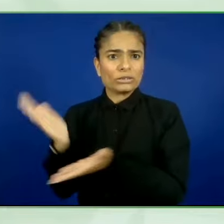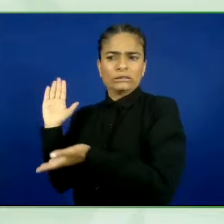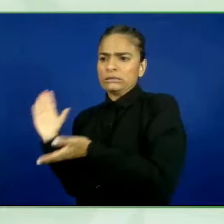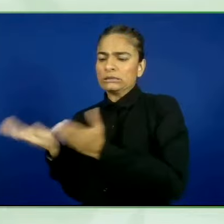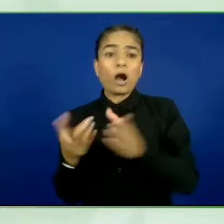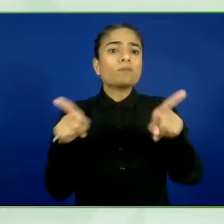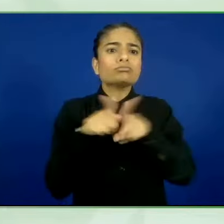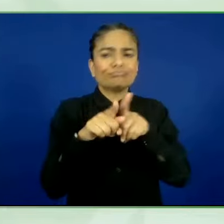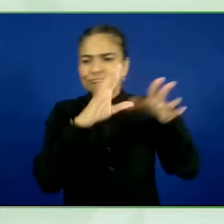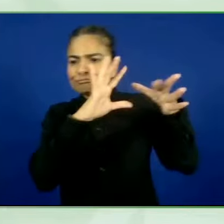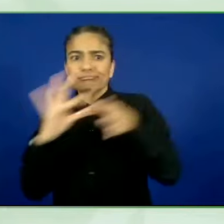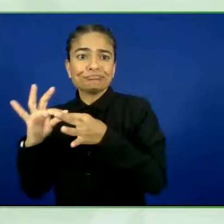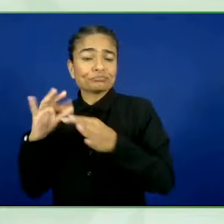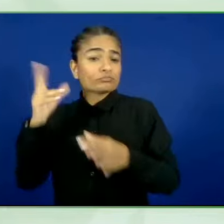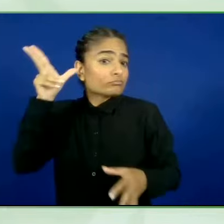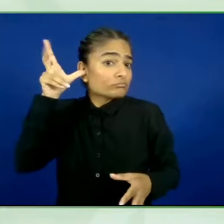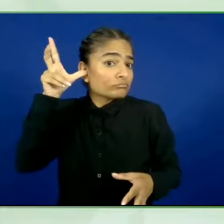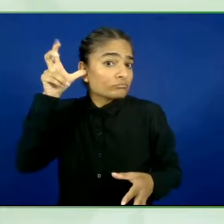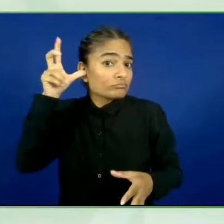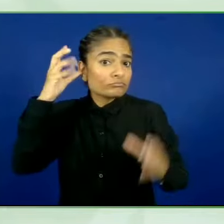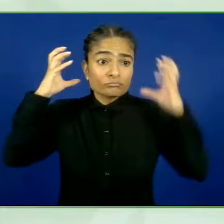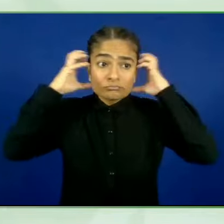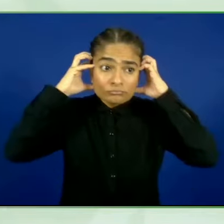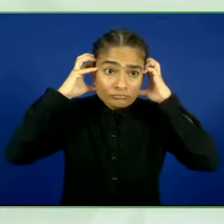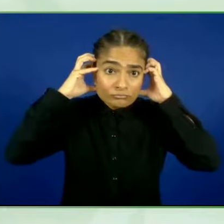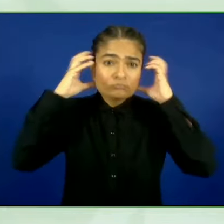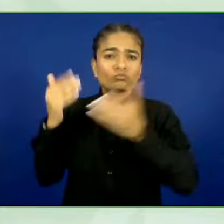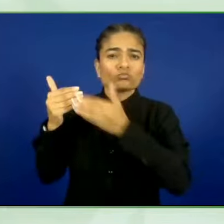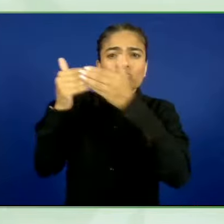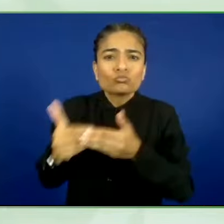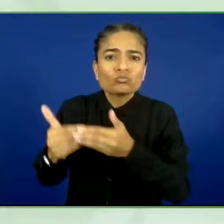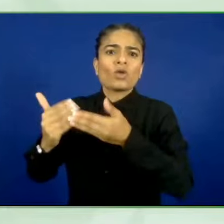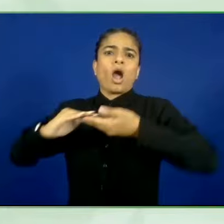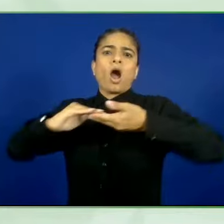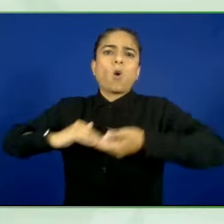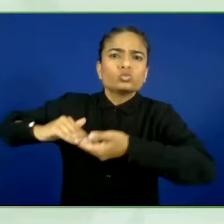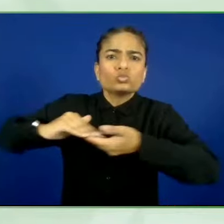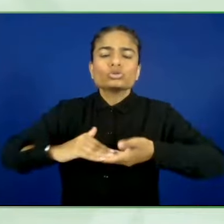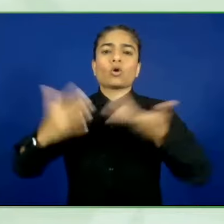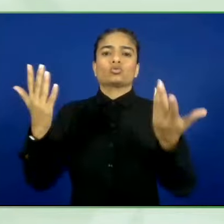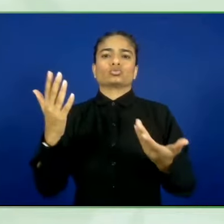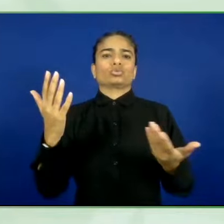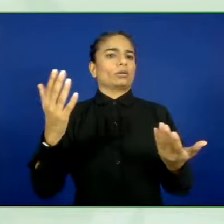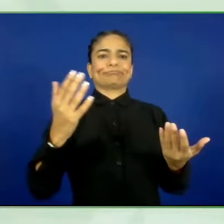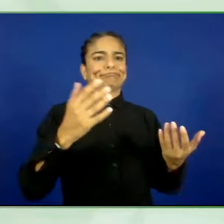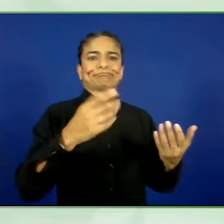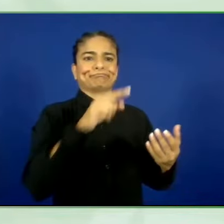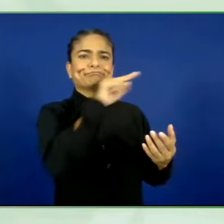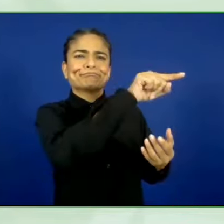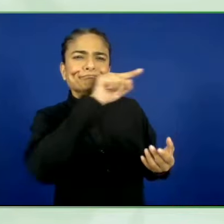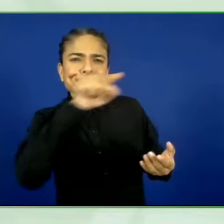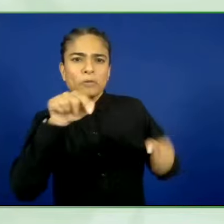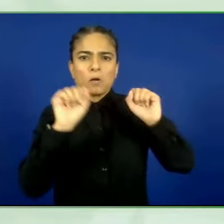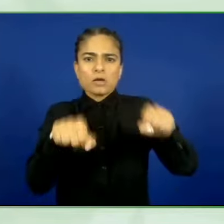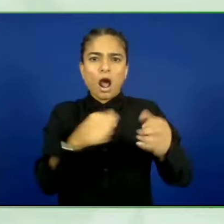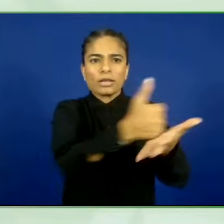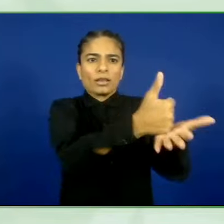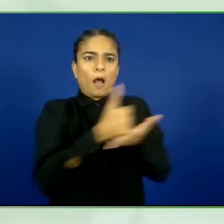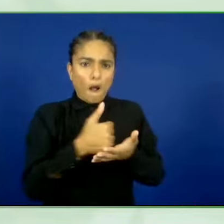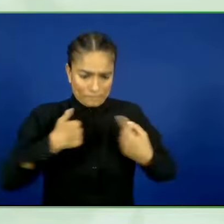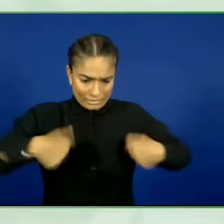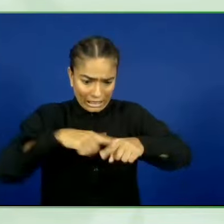who are also providing us with the necessary support, because whenever we identify the children, we are supposed to refer these children to